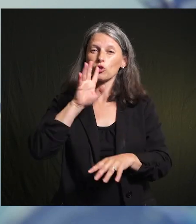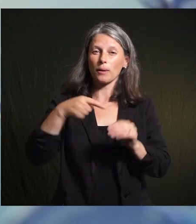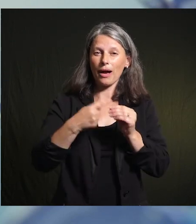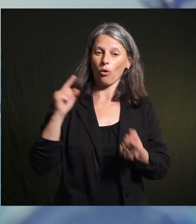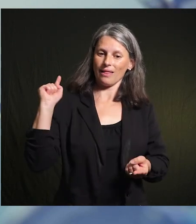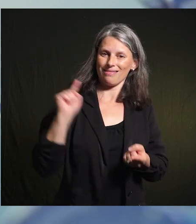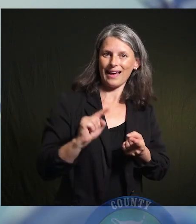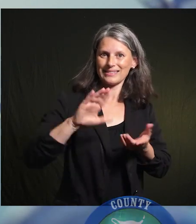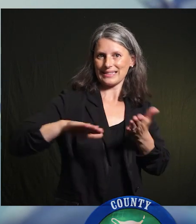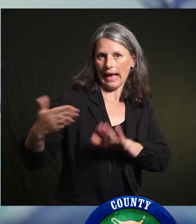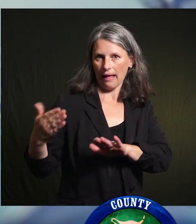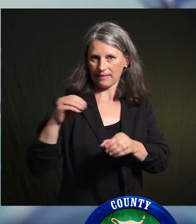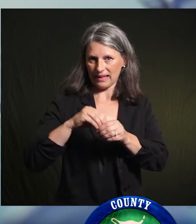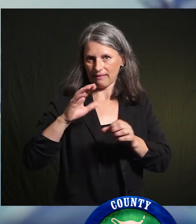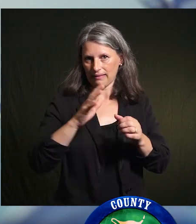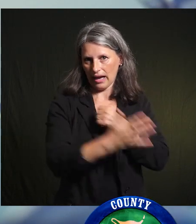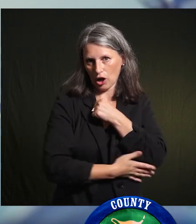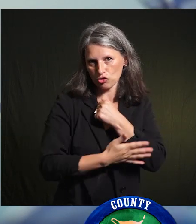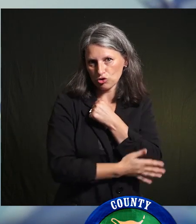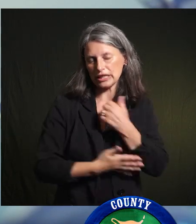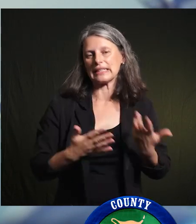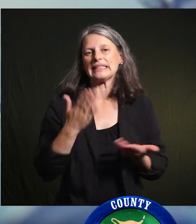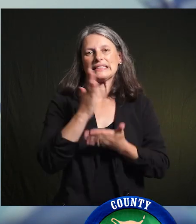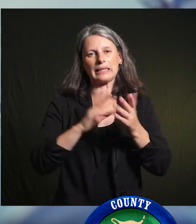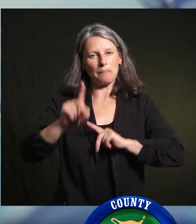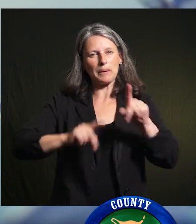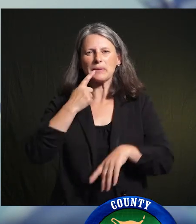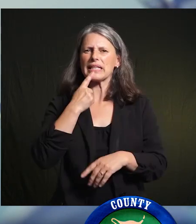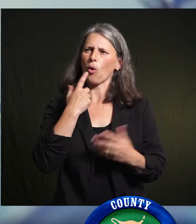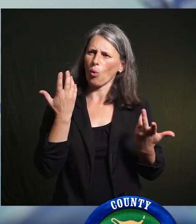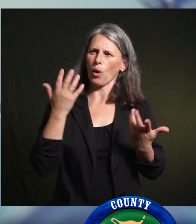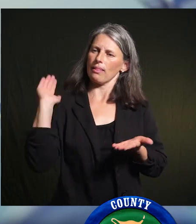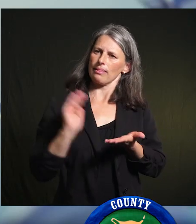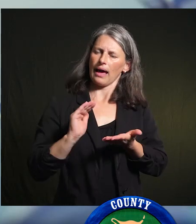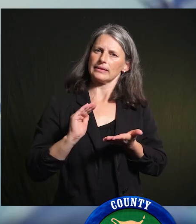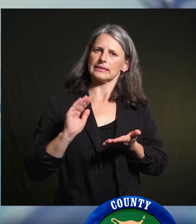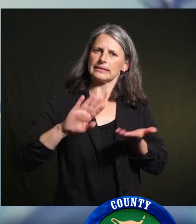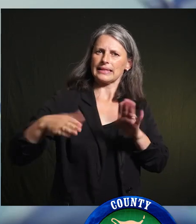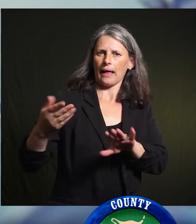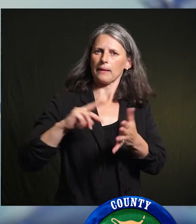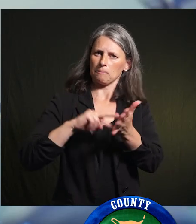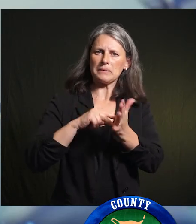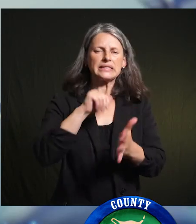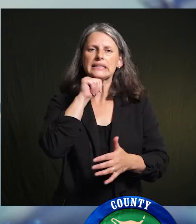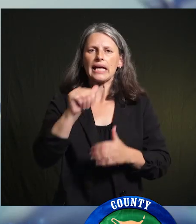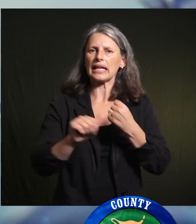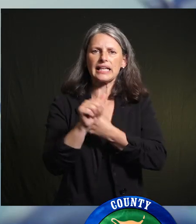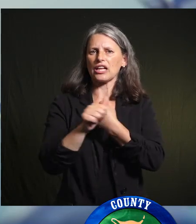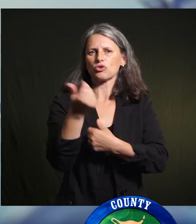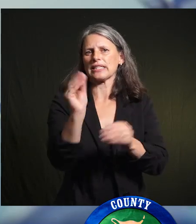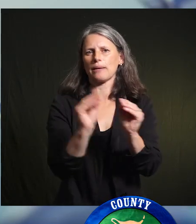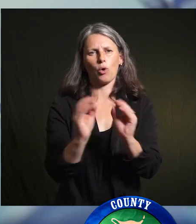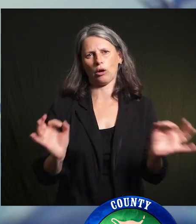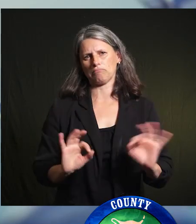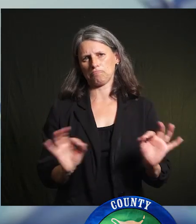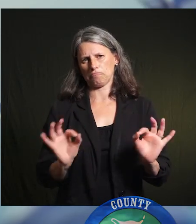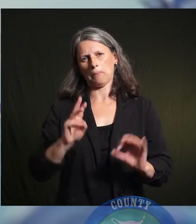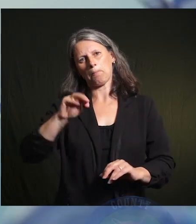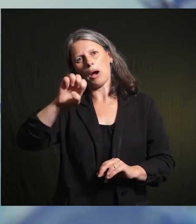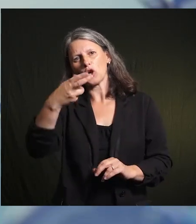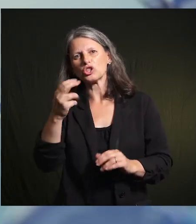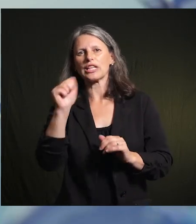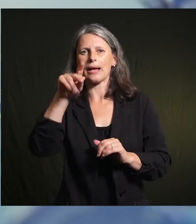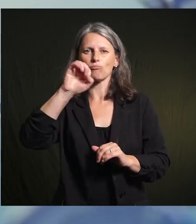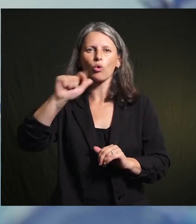that we're seeing around the country. Some are interpreting this lower death rate to mean that COVID is less dangerous now than it was back in March or